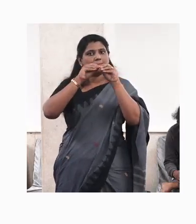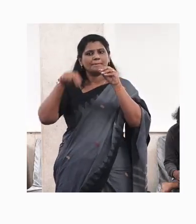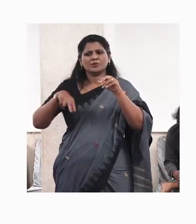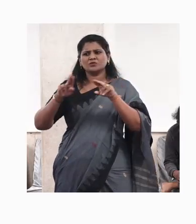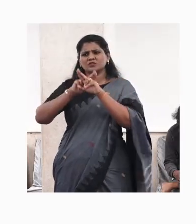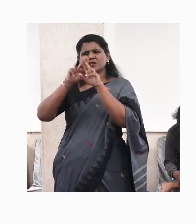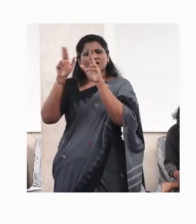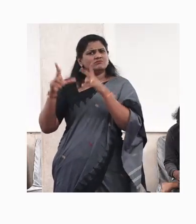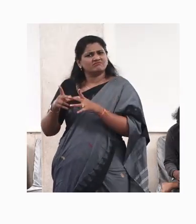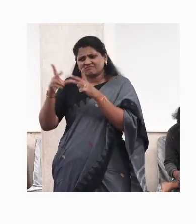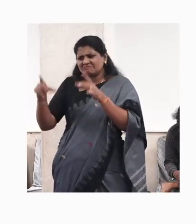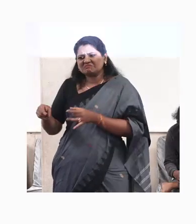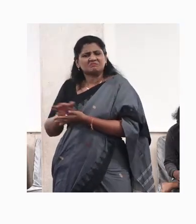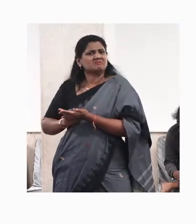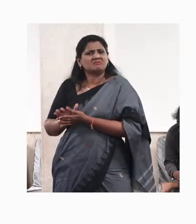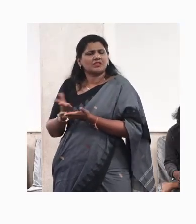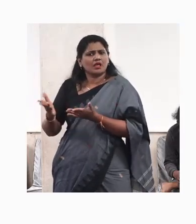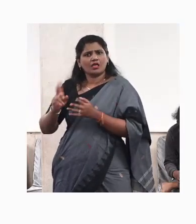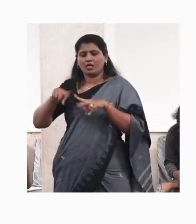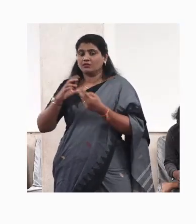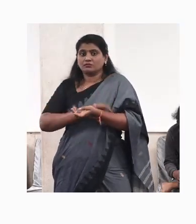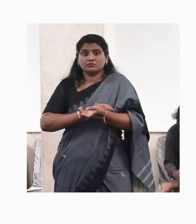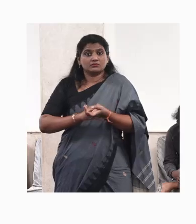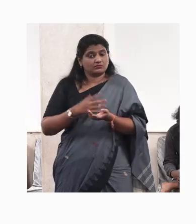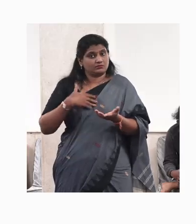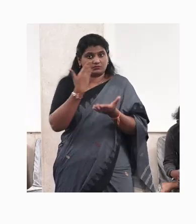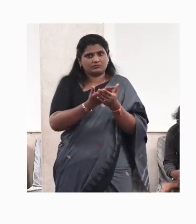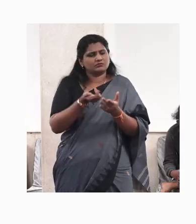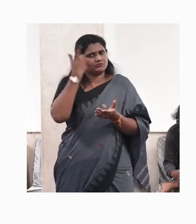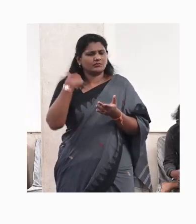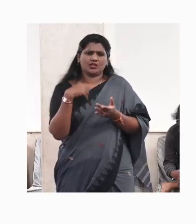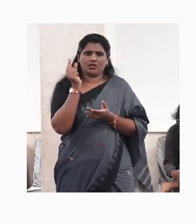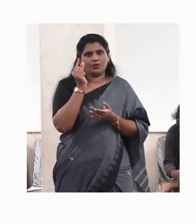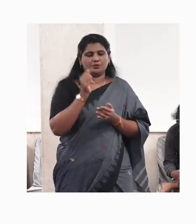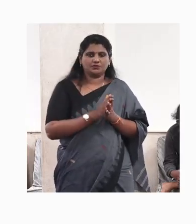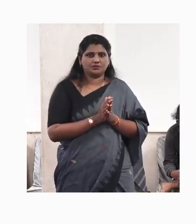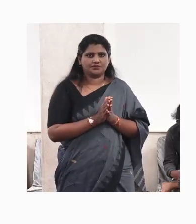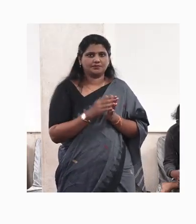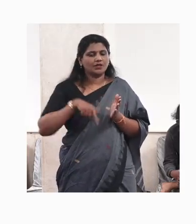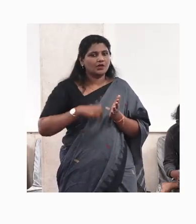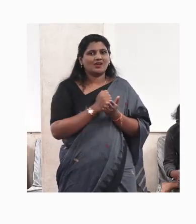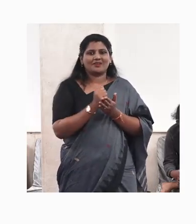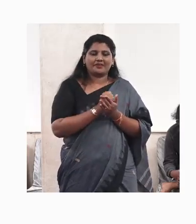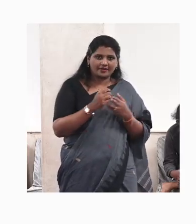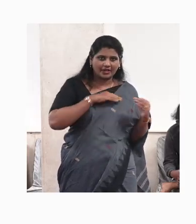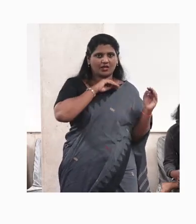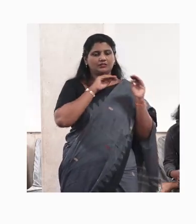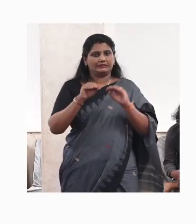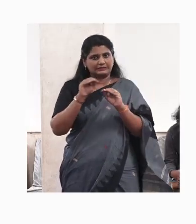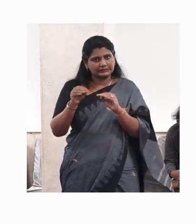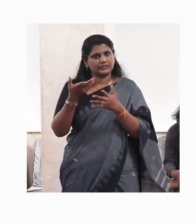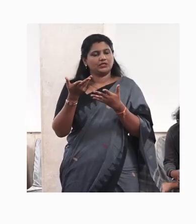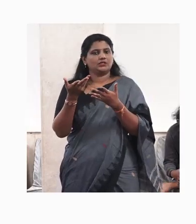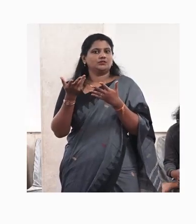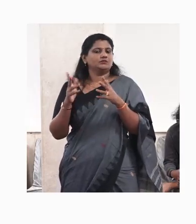unstructured compared to a lot of other therapeutic approaches that I was used to, that I was trained in, in